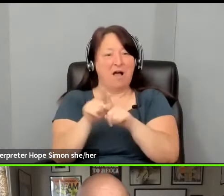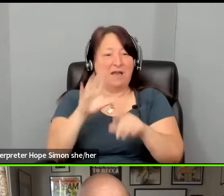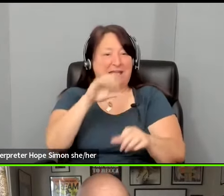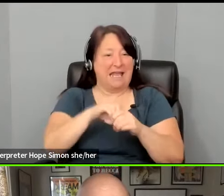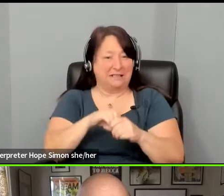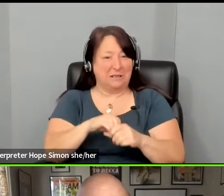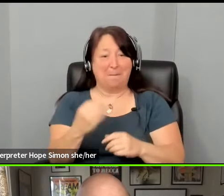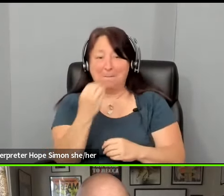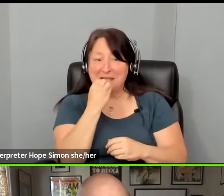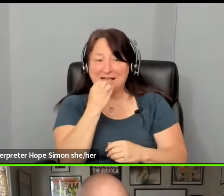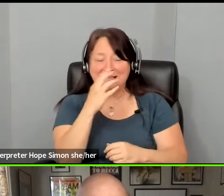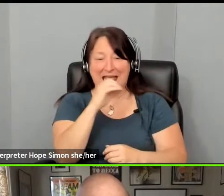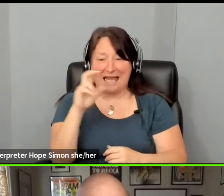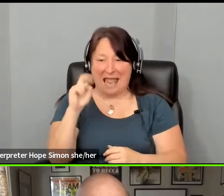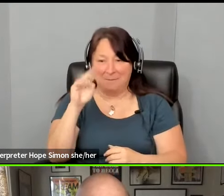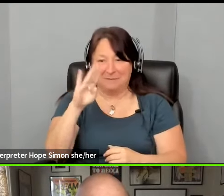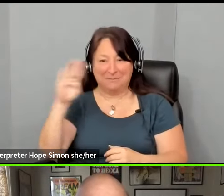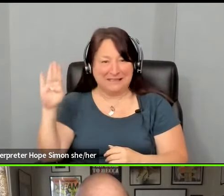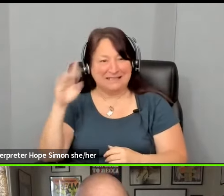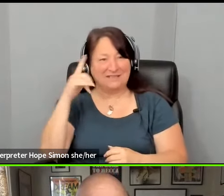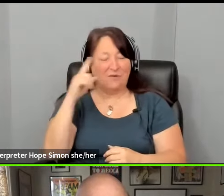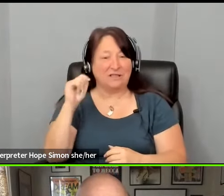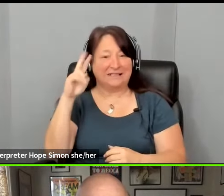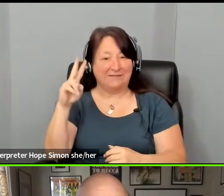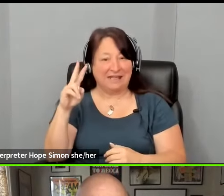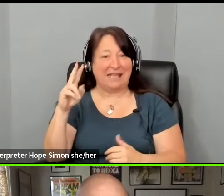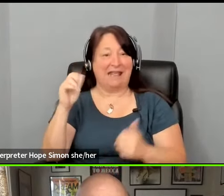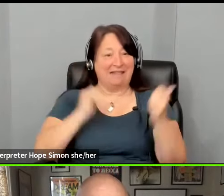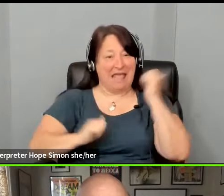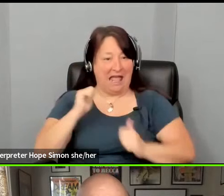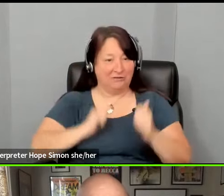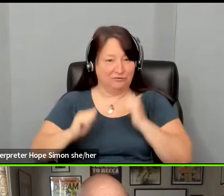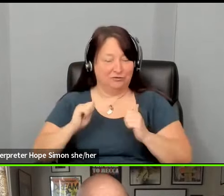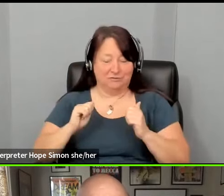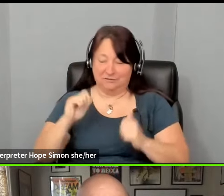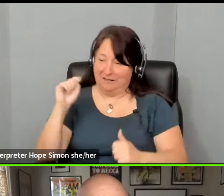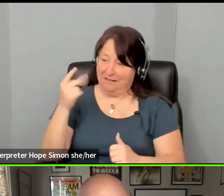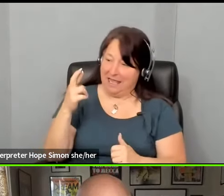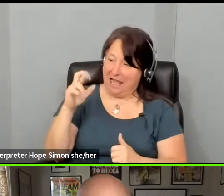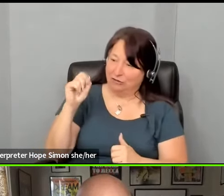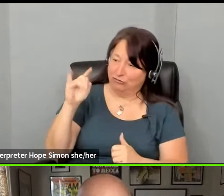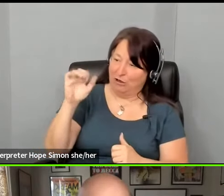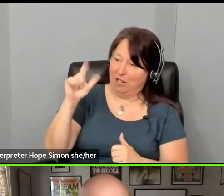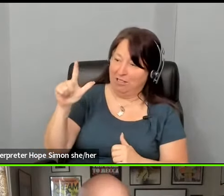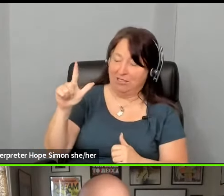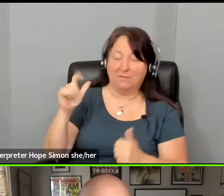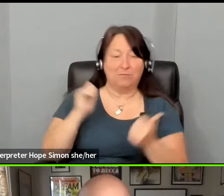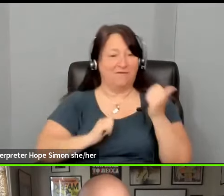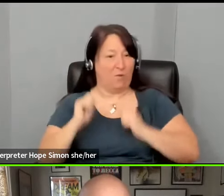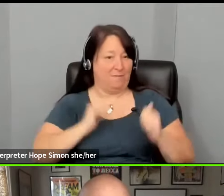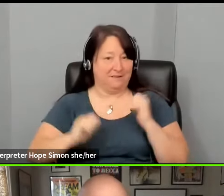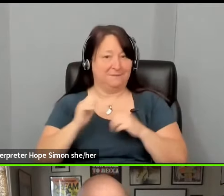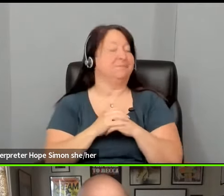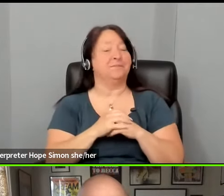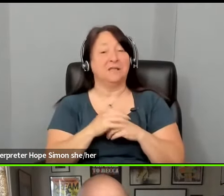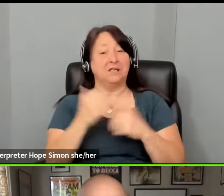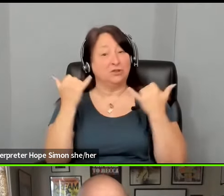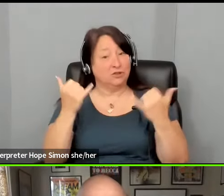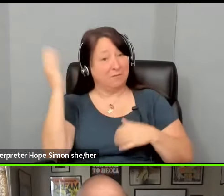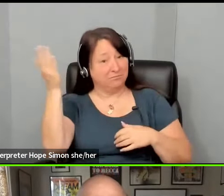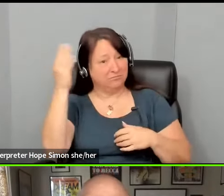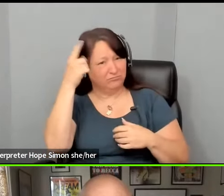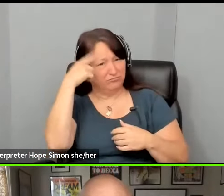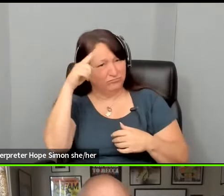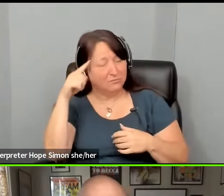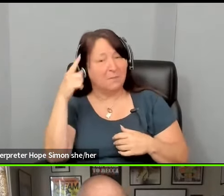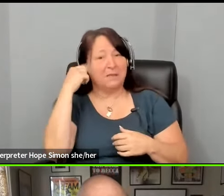and NDBs for TV theatrical principal performers. We are presenting this information today because members ask about